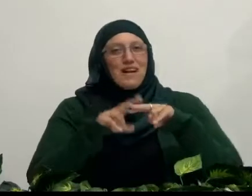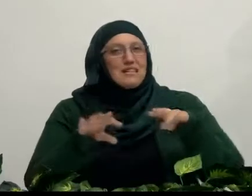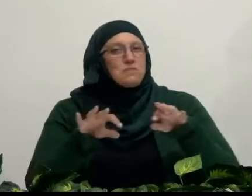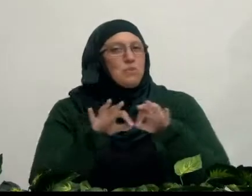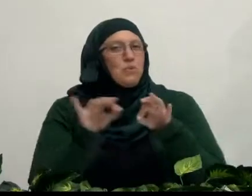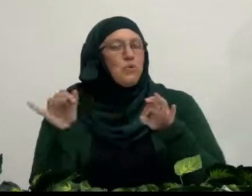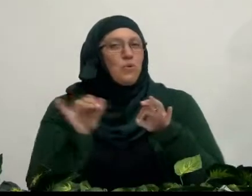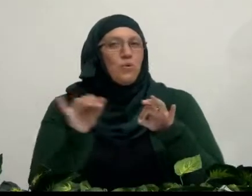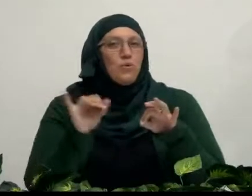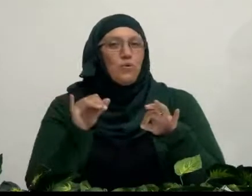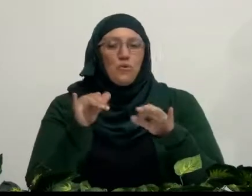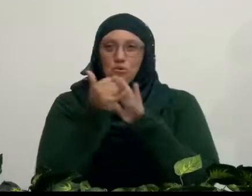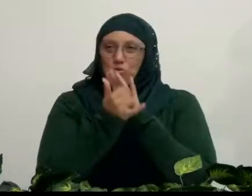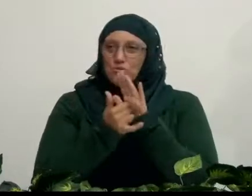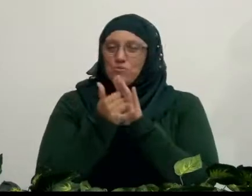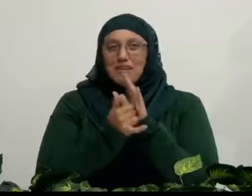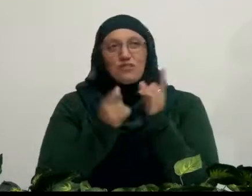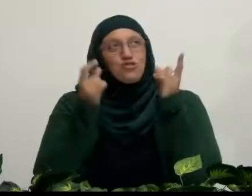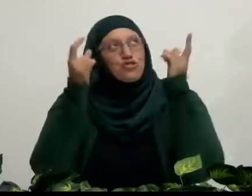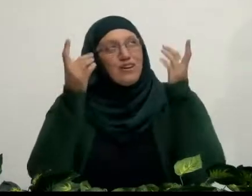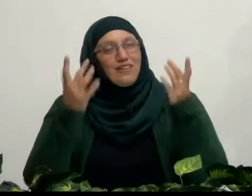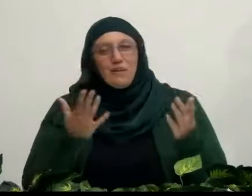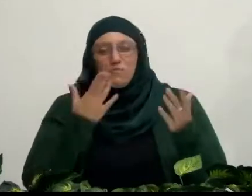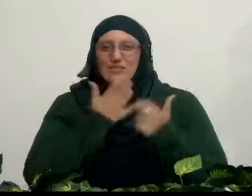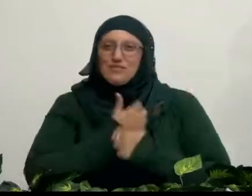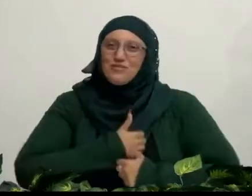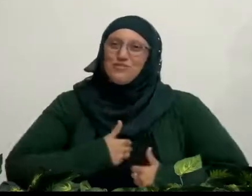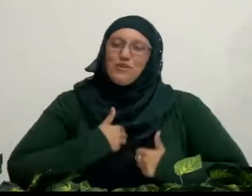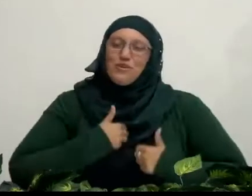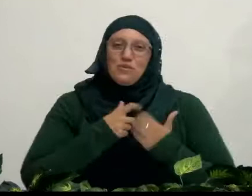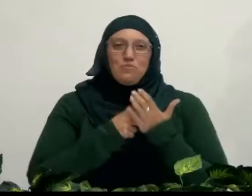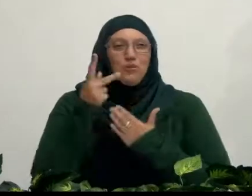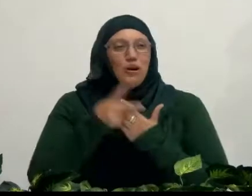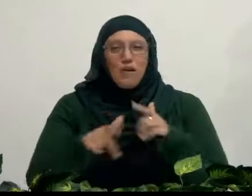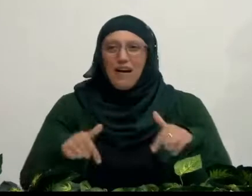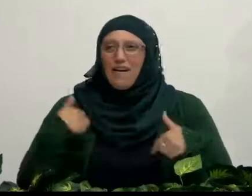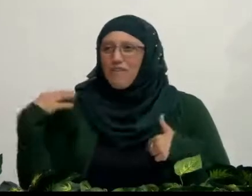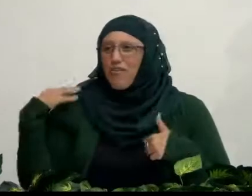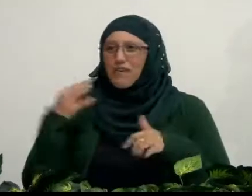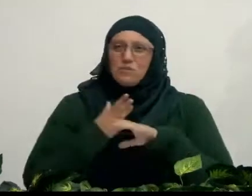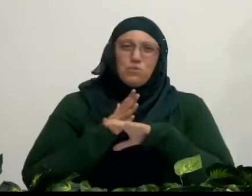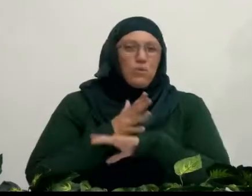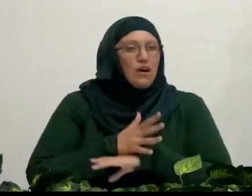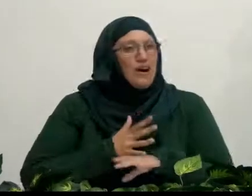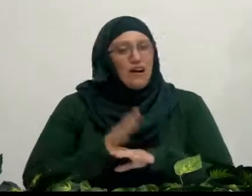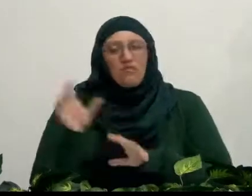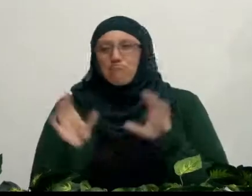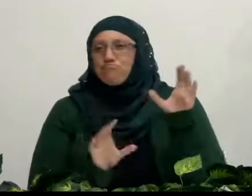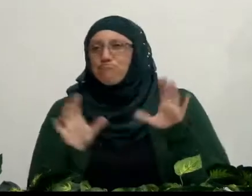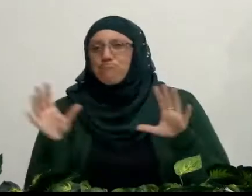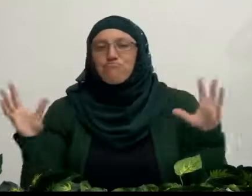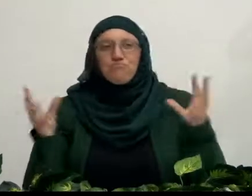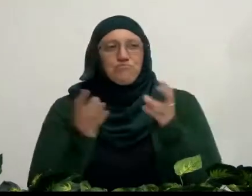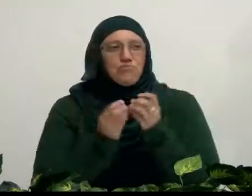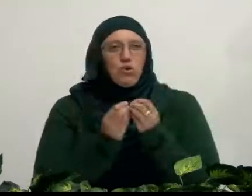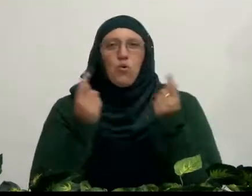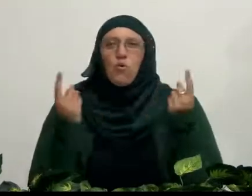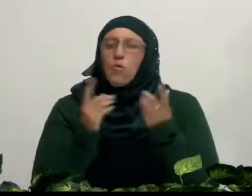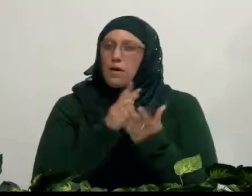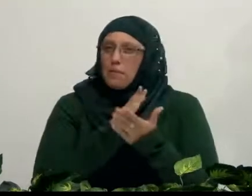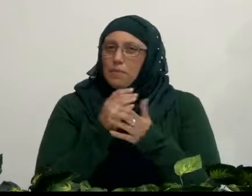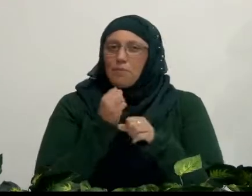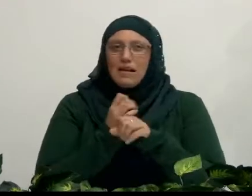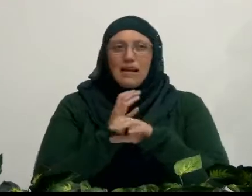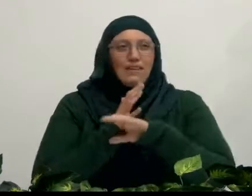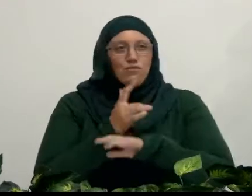YouTube. Inshallah, you enjoy the program that our volunteers have worked very hard to put together, and those people who have made an